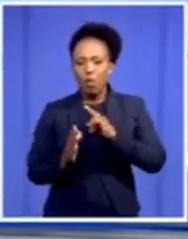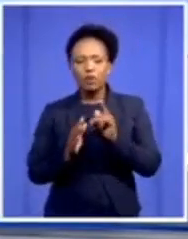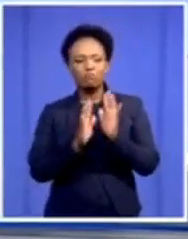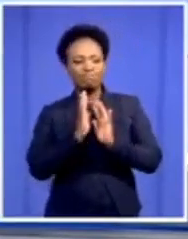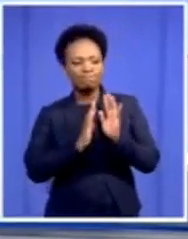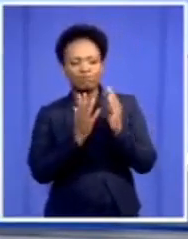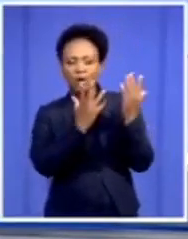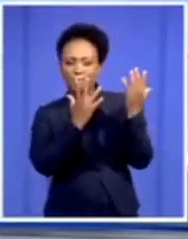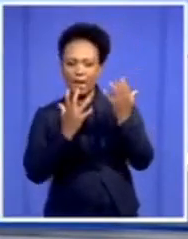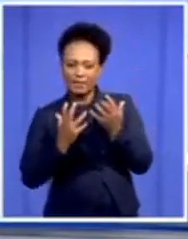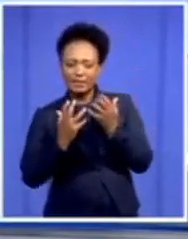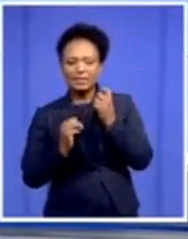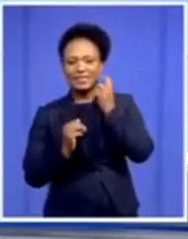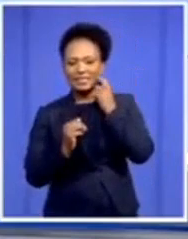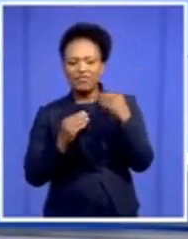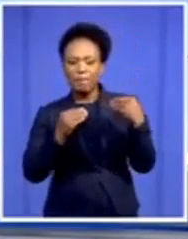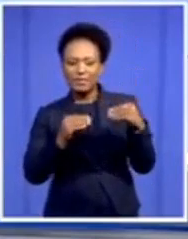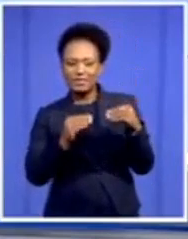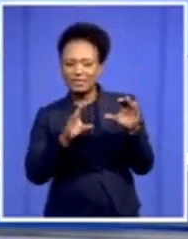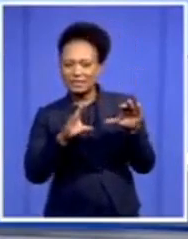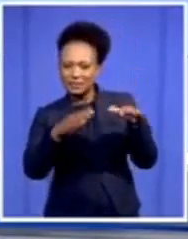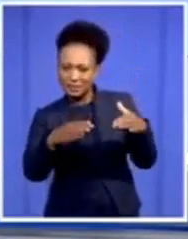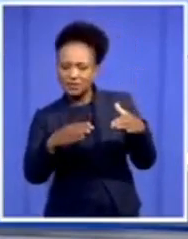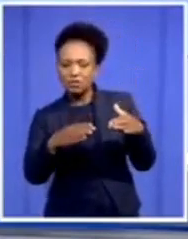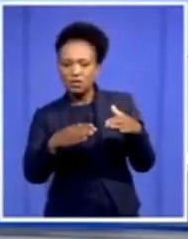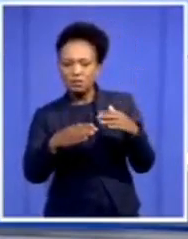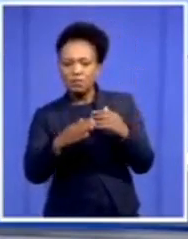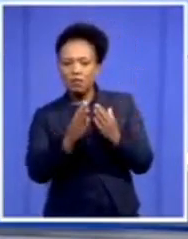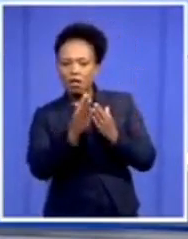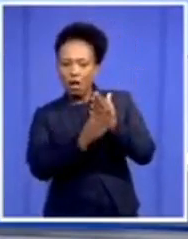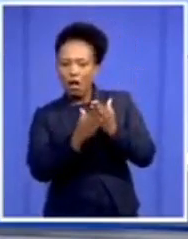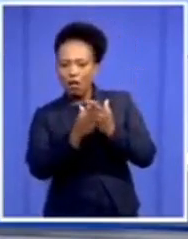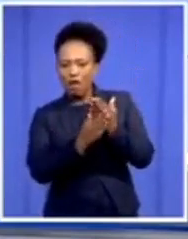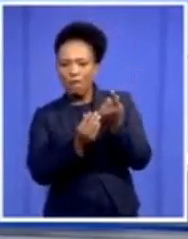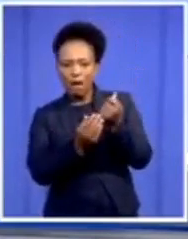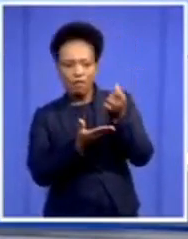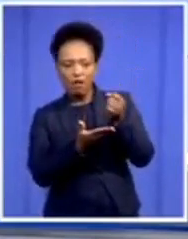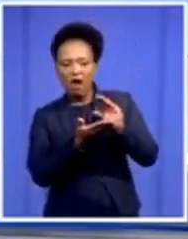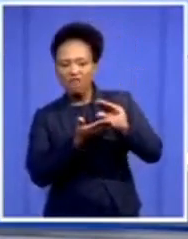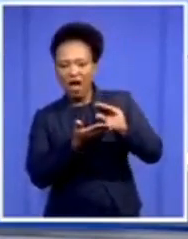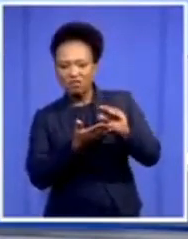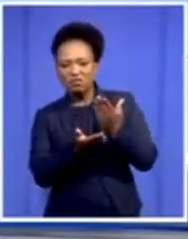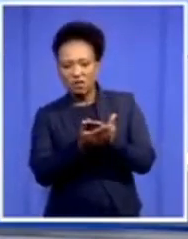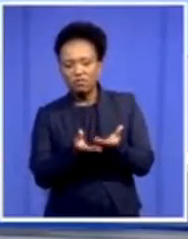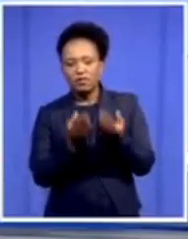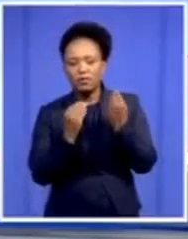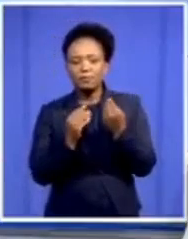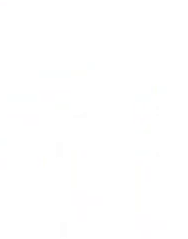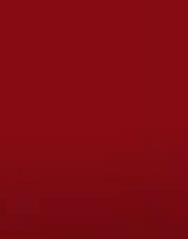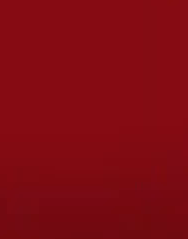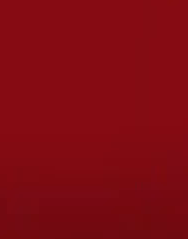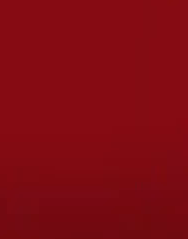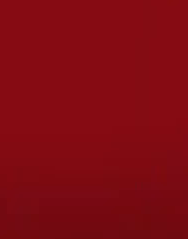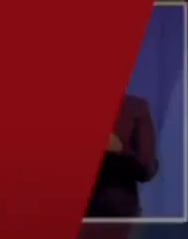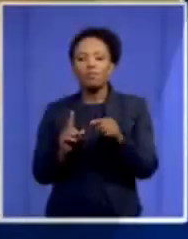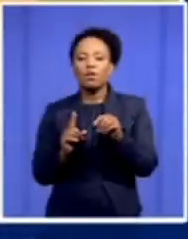small businesses to have access to state funding. SABC video journalist Hulisani Livhebe and reporter Pimani Baloyi join